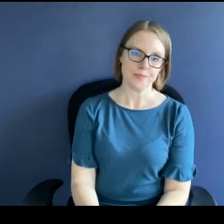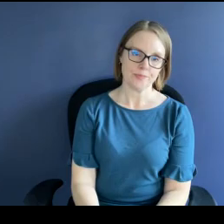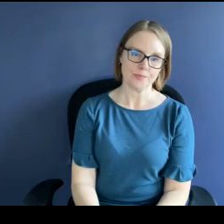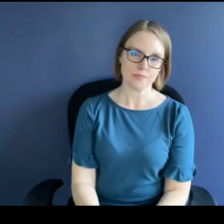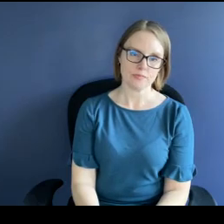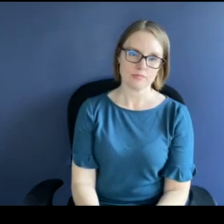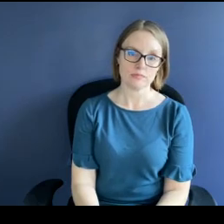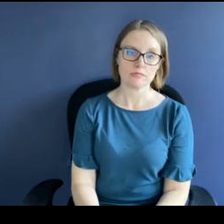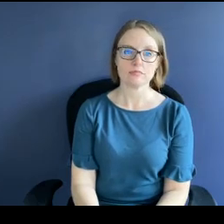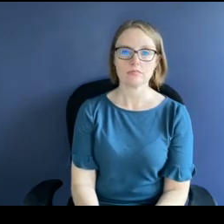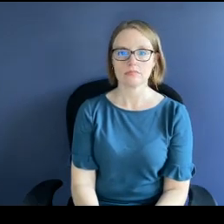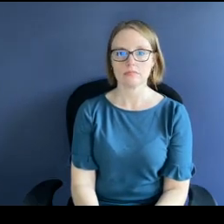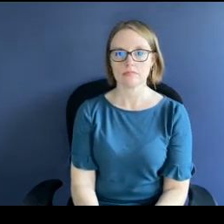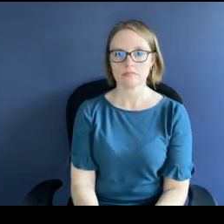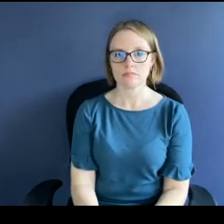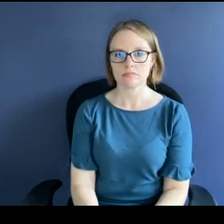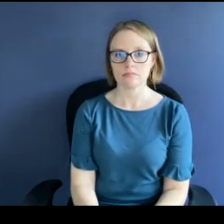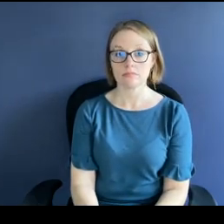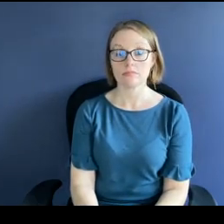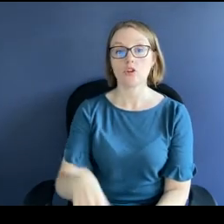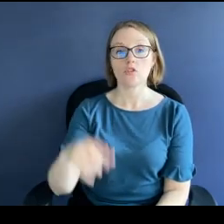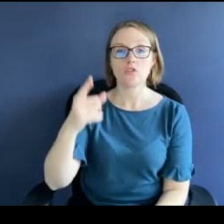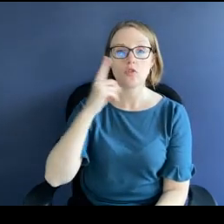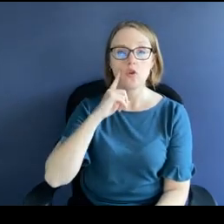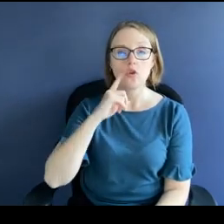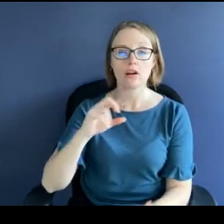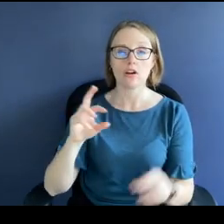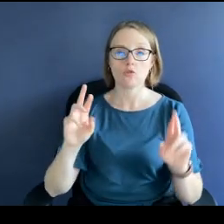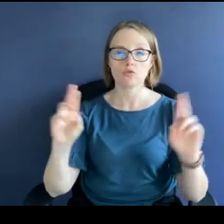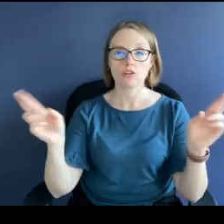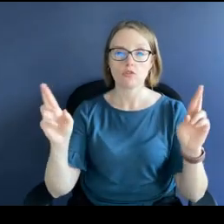Clearance between counters and refrigerators.